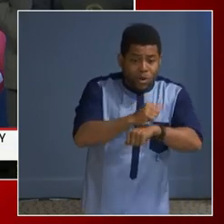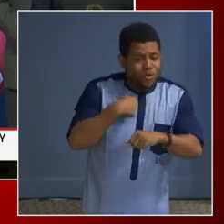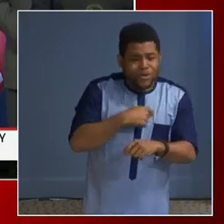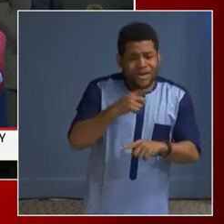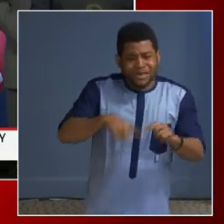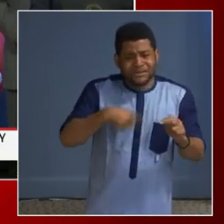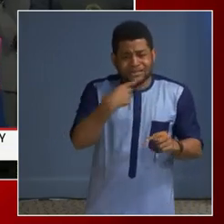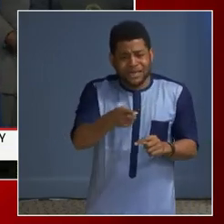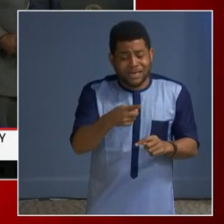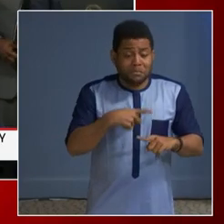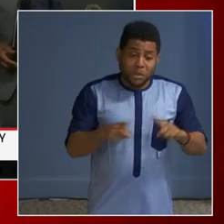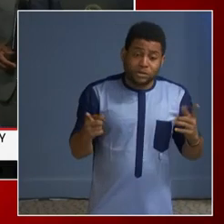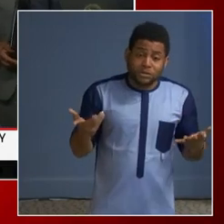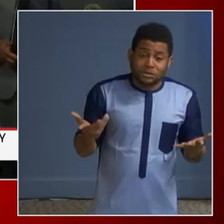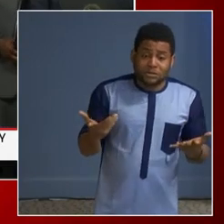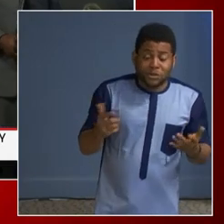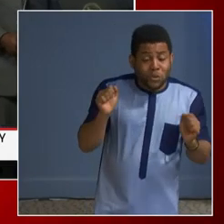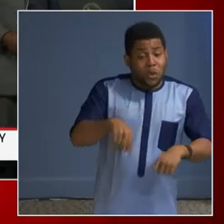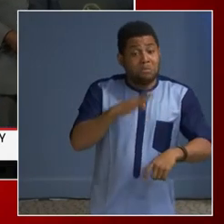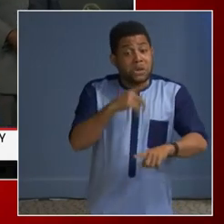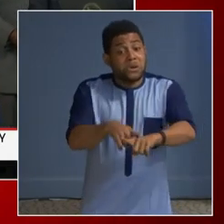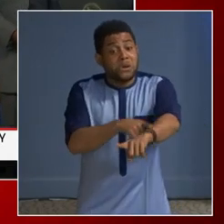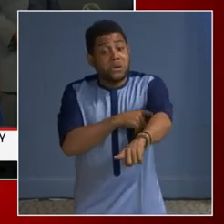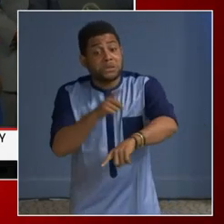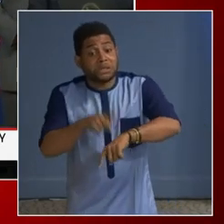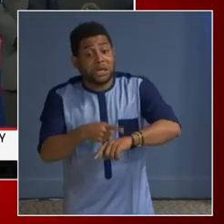very long time. It could have been months